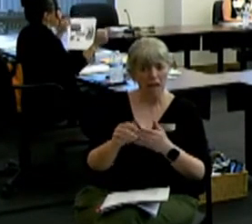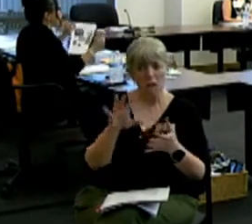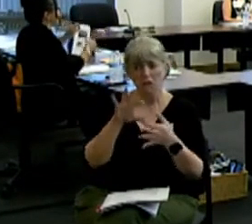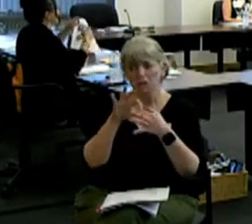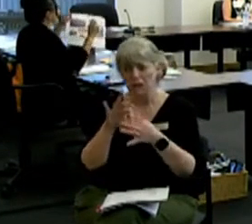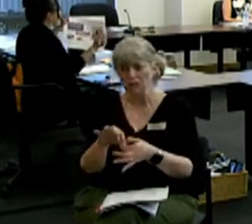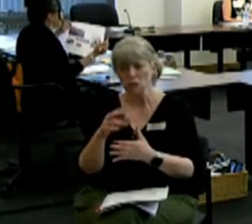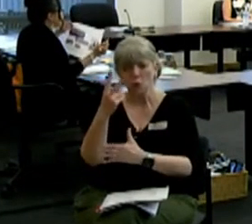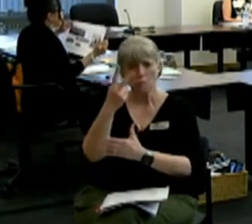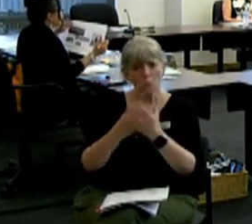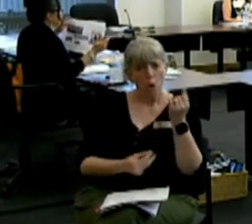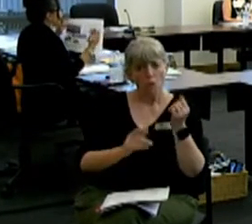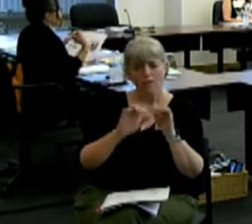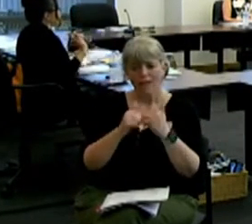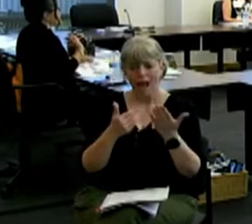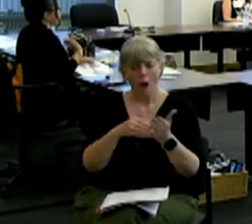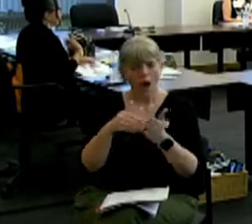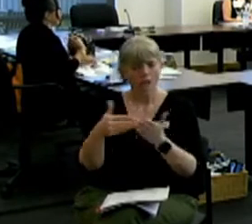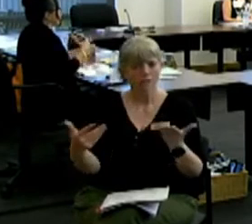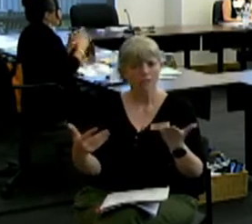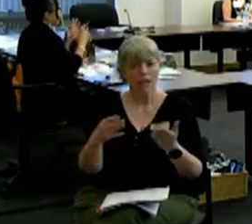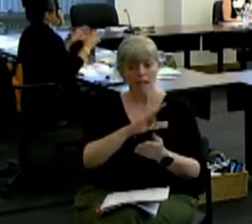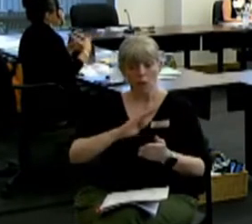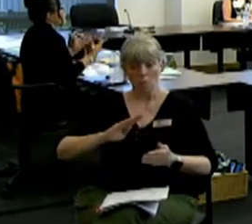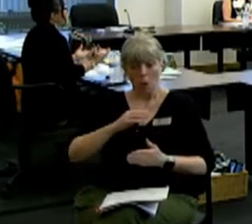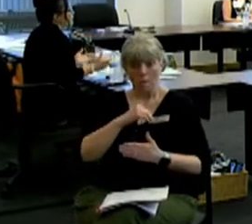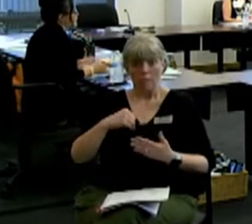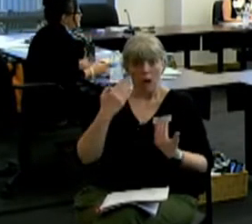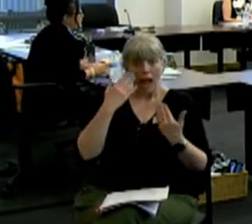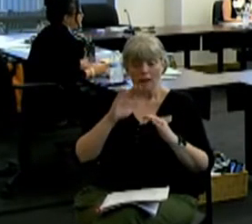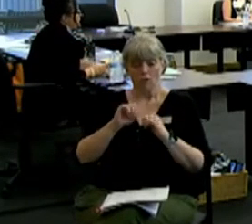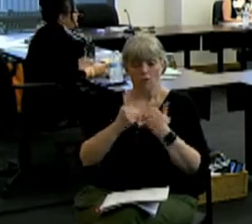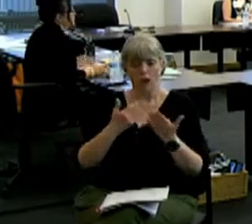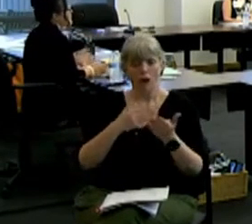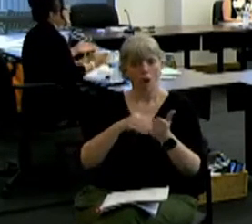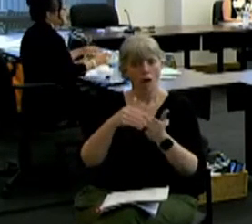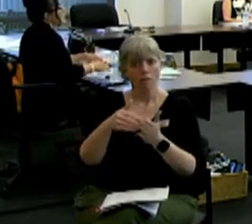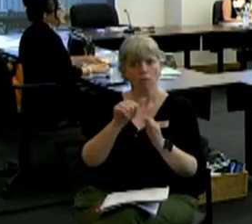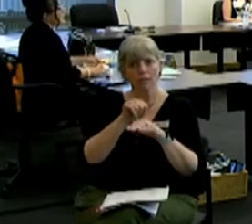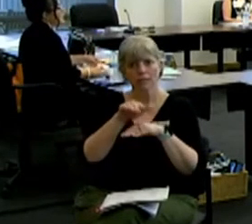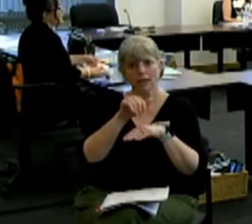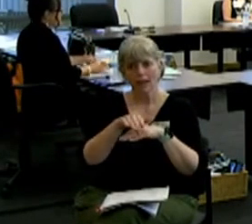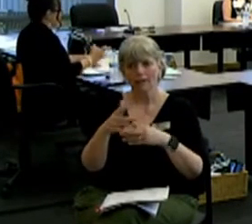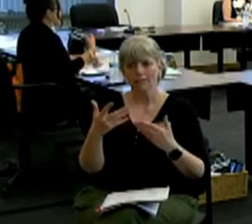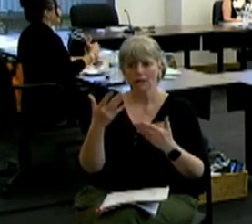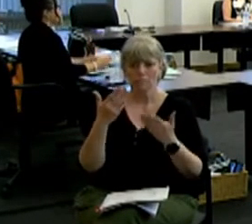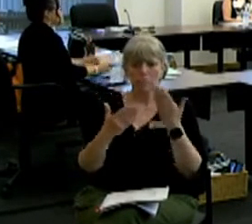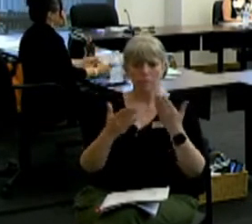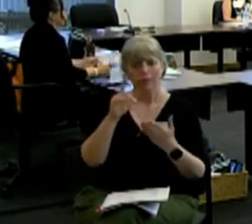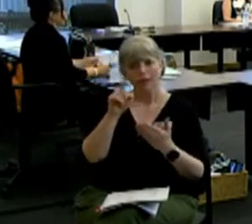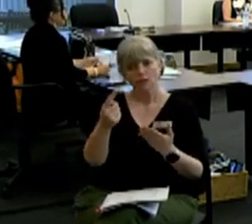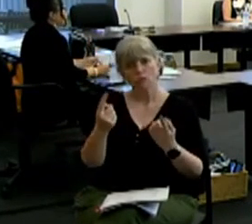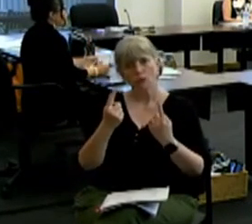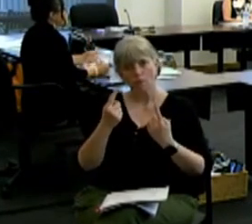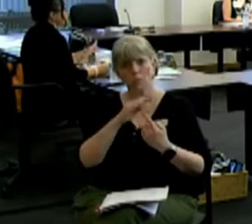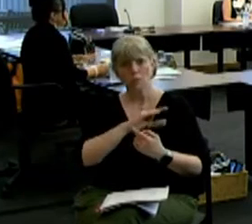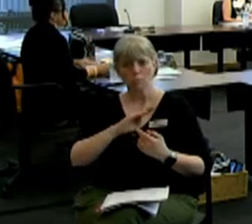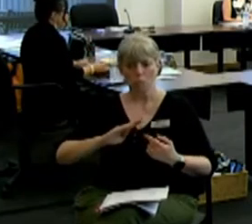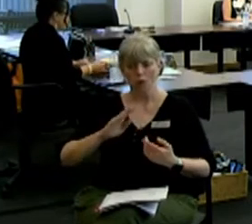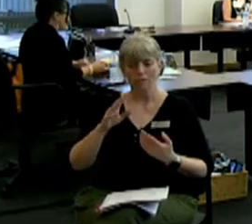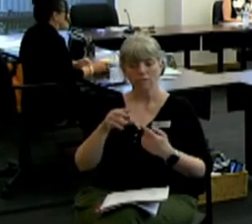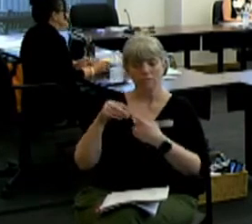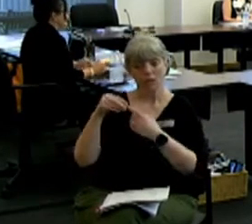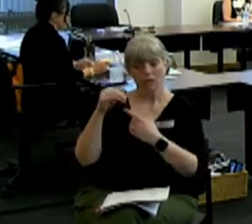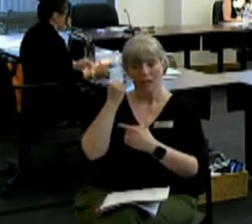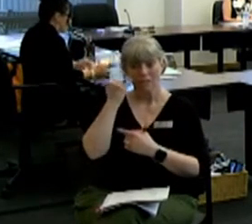Connections or both, and how often? And as a board member, I don't know how often we send out these pieces. And yeah, maybe they should come to the board,